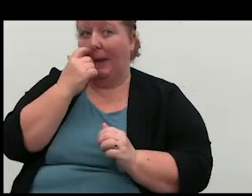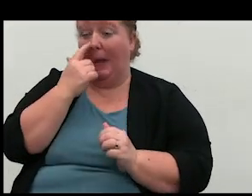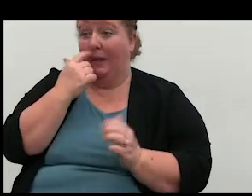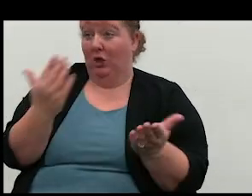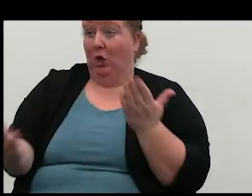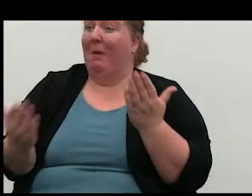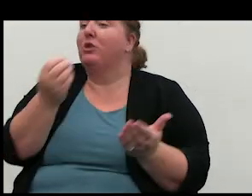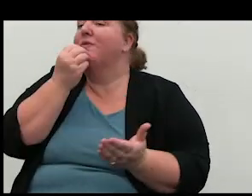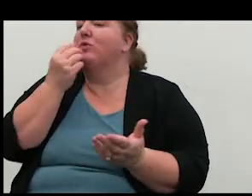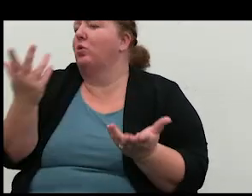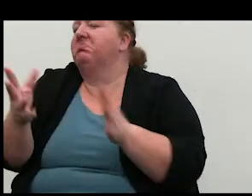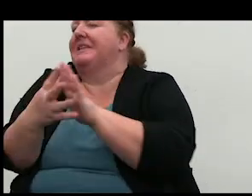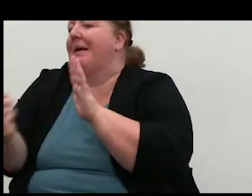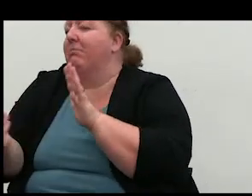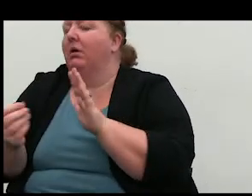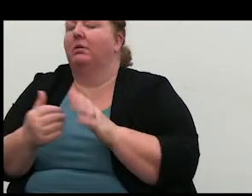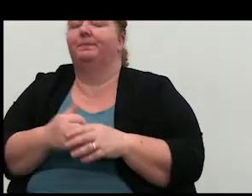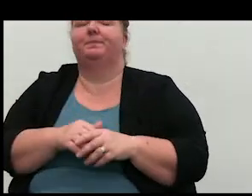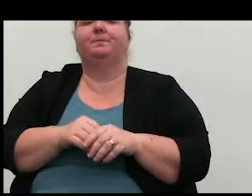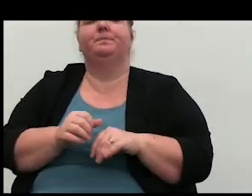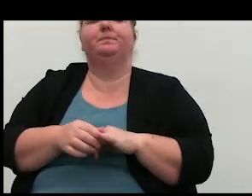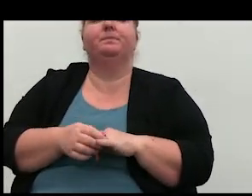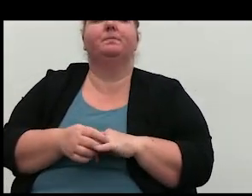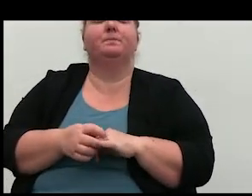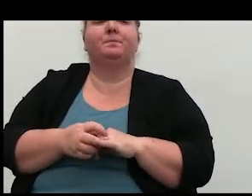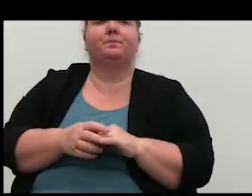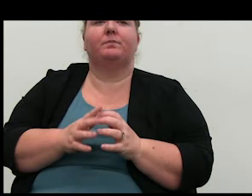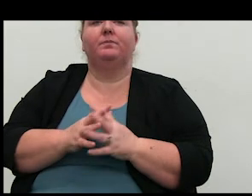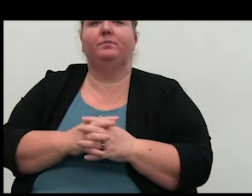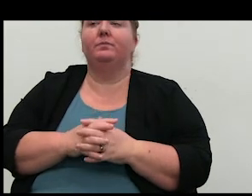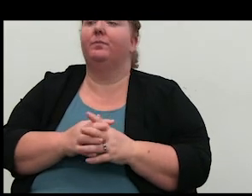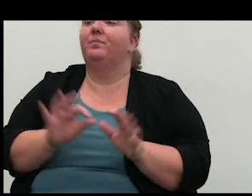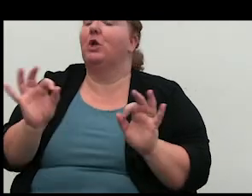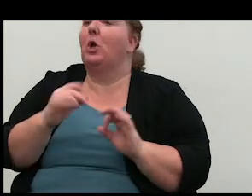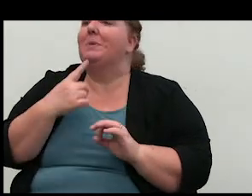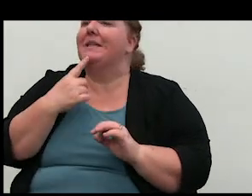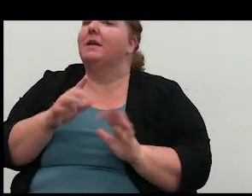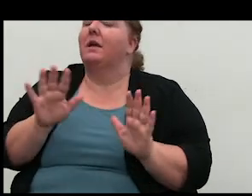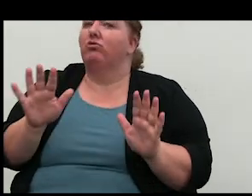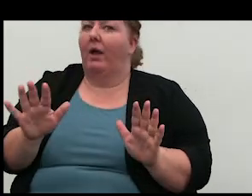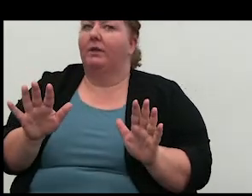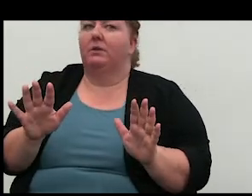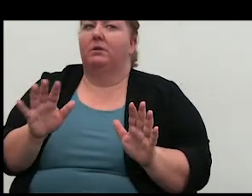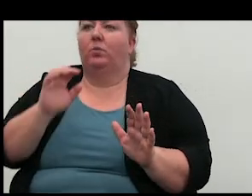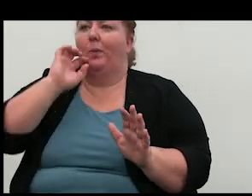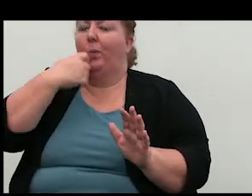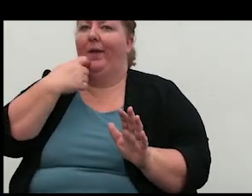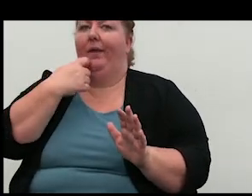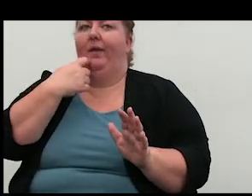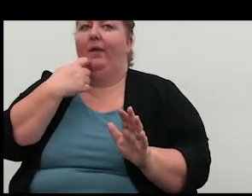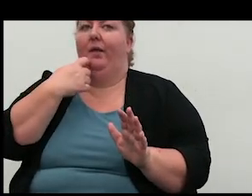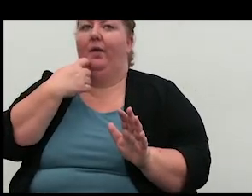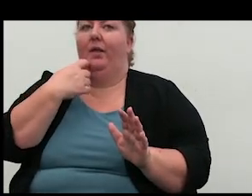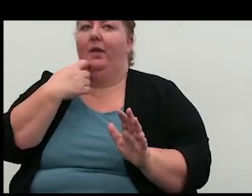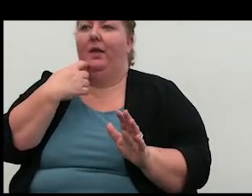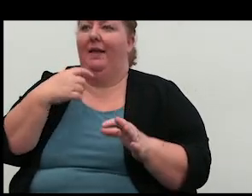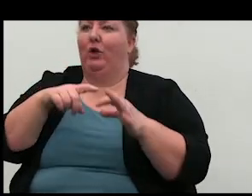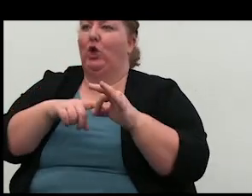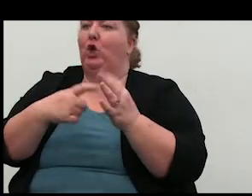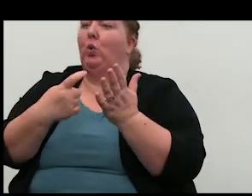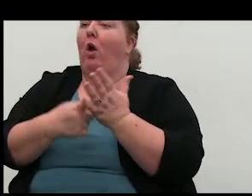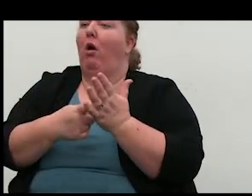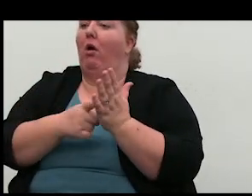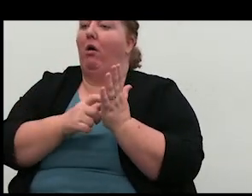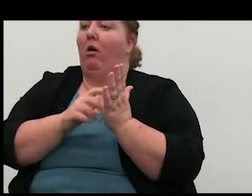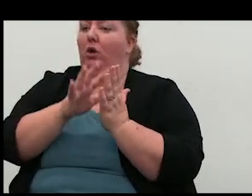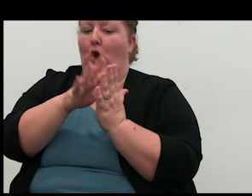compare it to food, for example, which is a very rough analogy, nobody says, well, we're going to put a QR code on